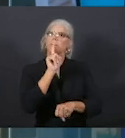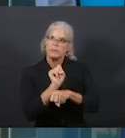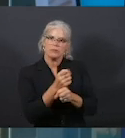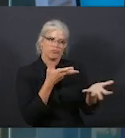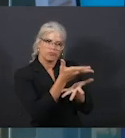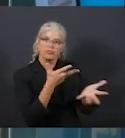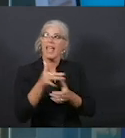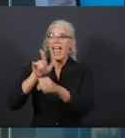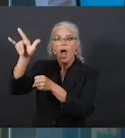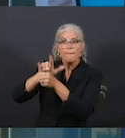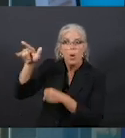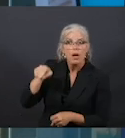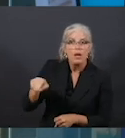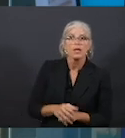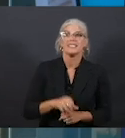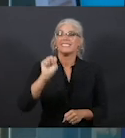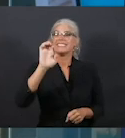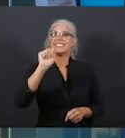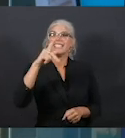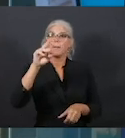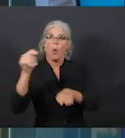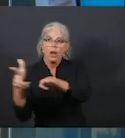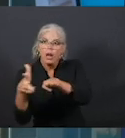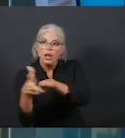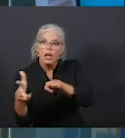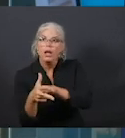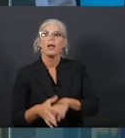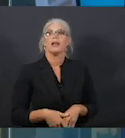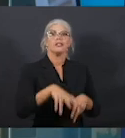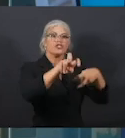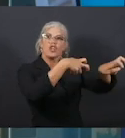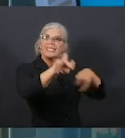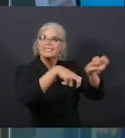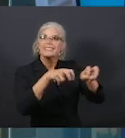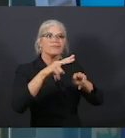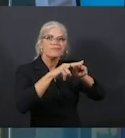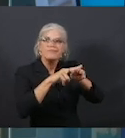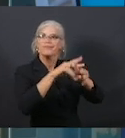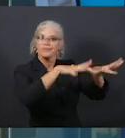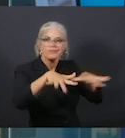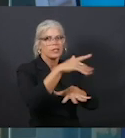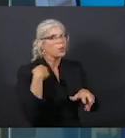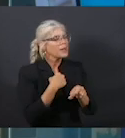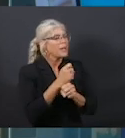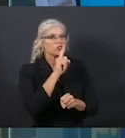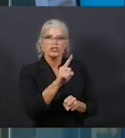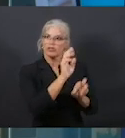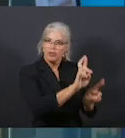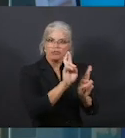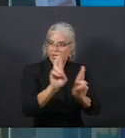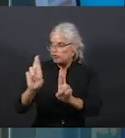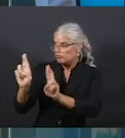our seaports, our transit agencies. They're all prepped and ready to implement their emergency response plans.